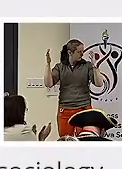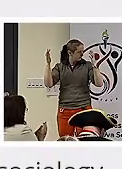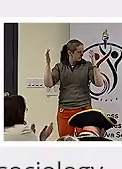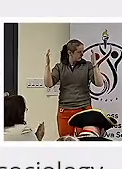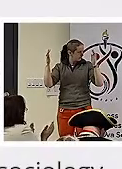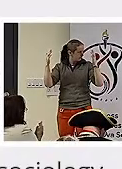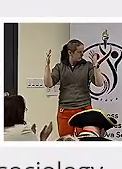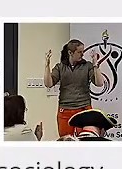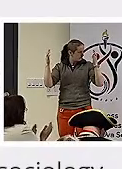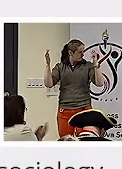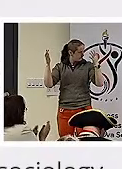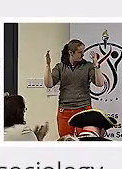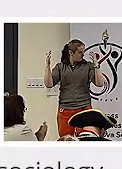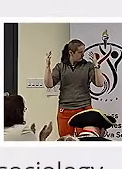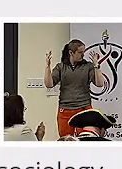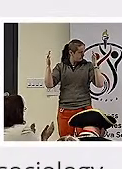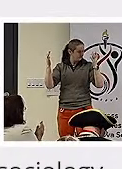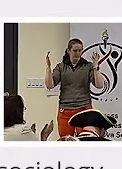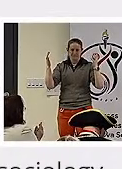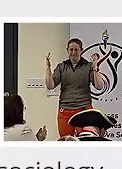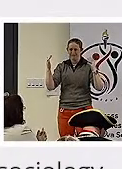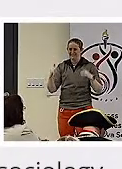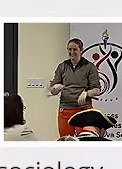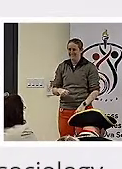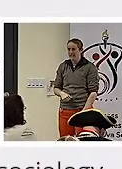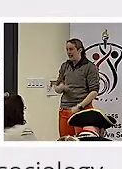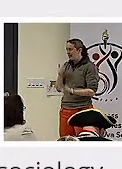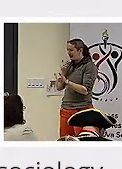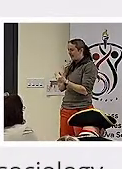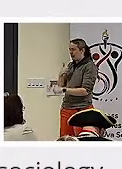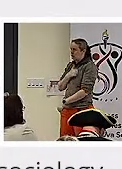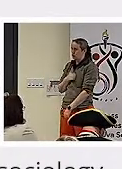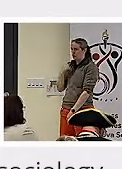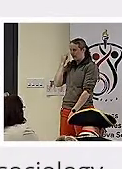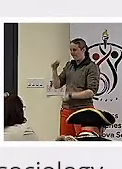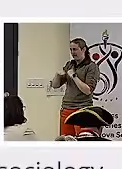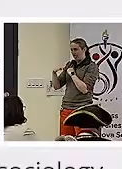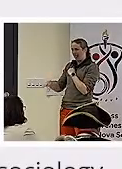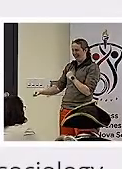Thank you. Sorry if I took too long.